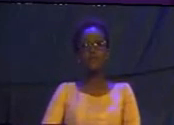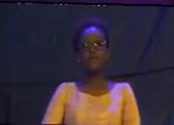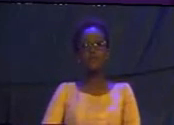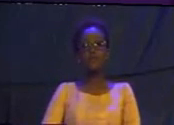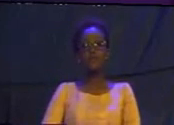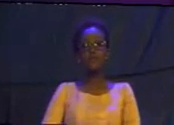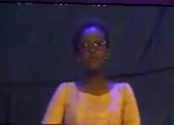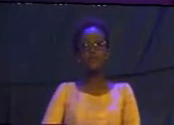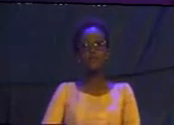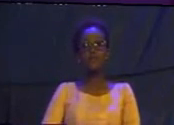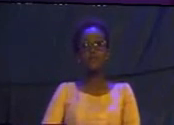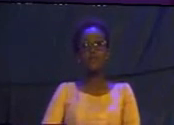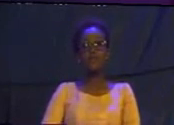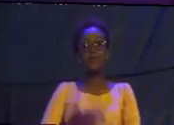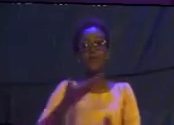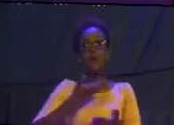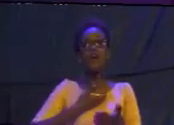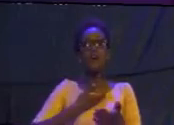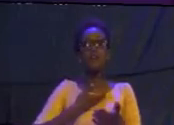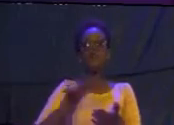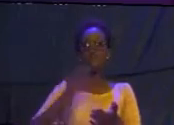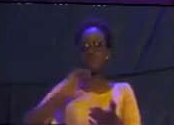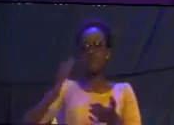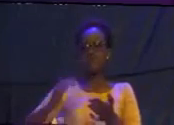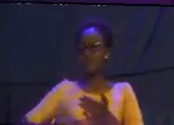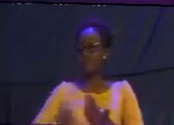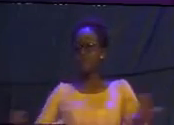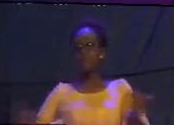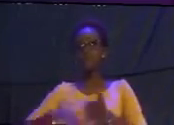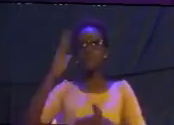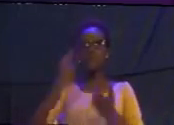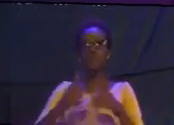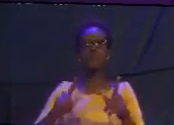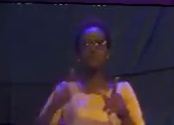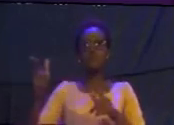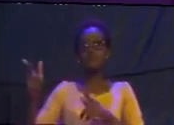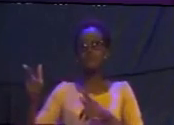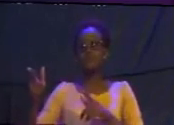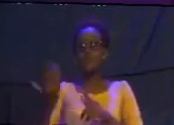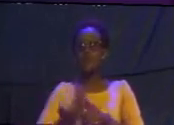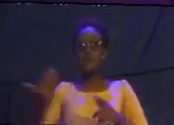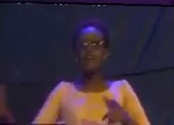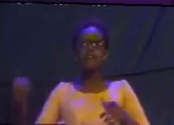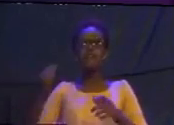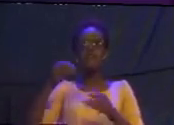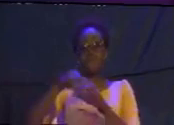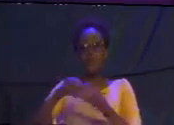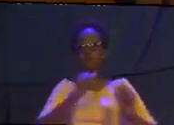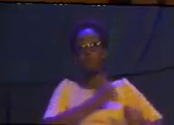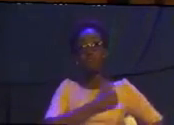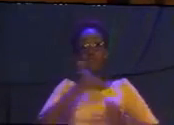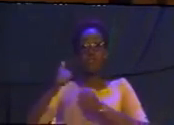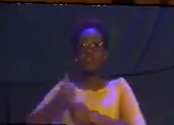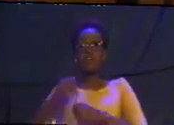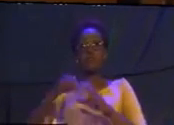5 children. Afite abana bakuru. He has adult grown-up children. Abana bakuru be bari mu gisirikare cya Israeli, umwe